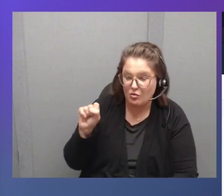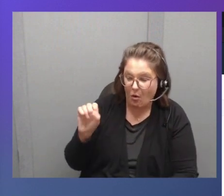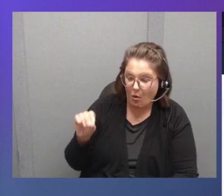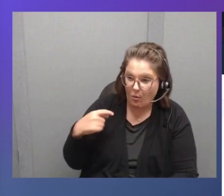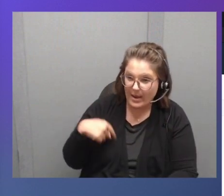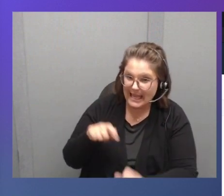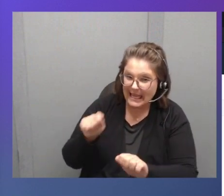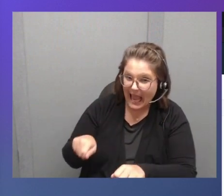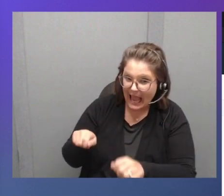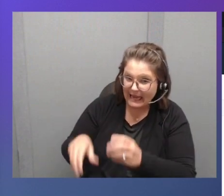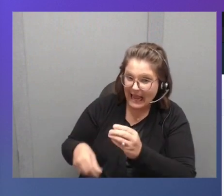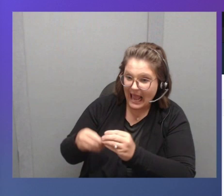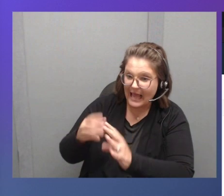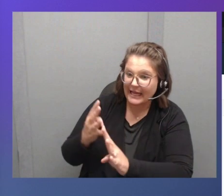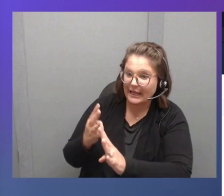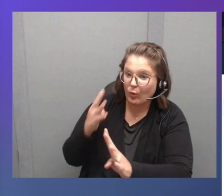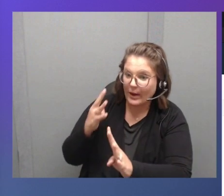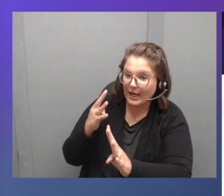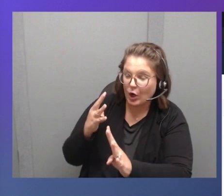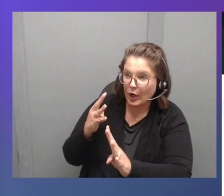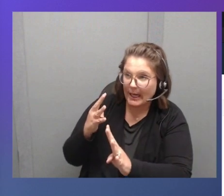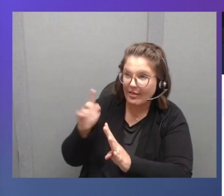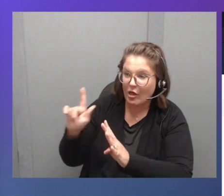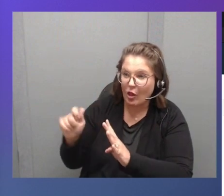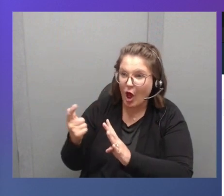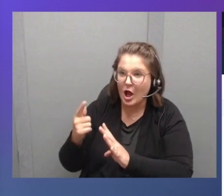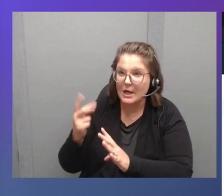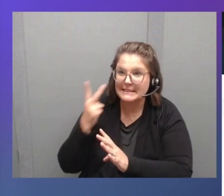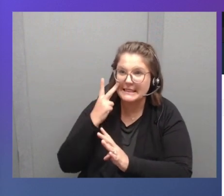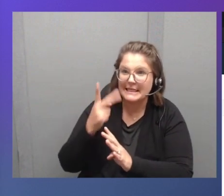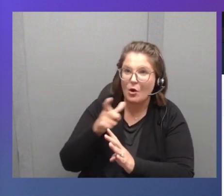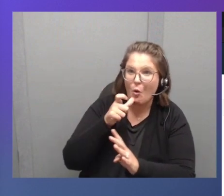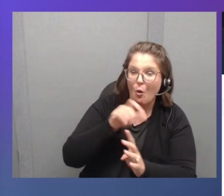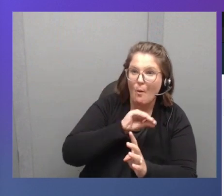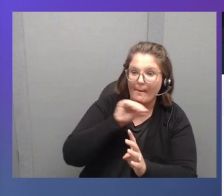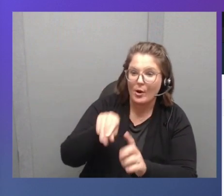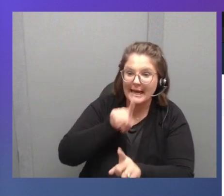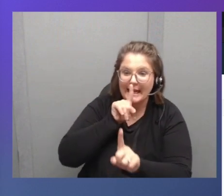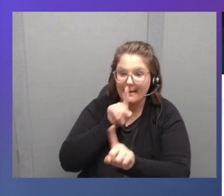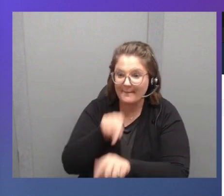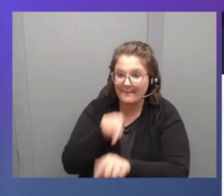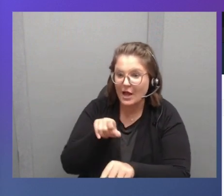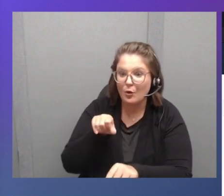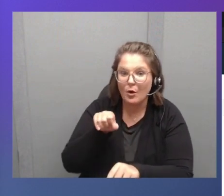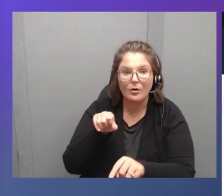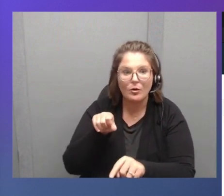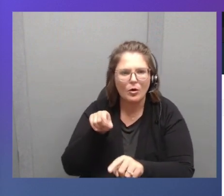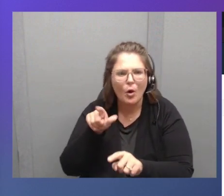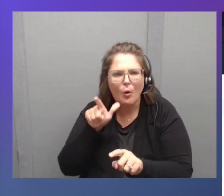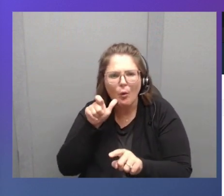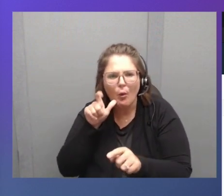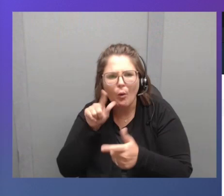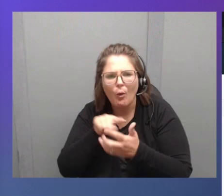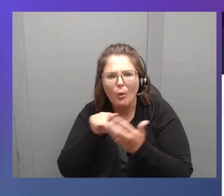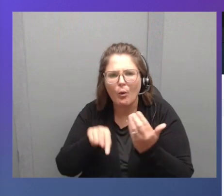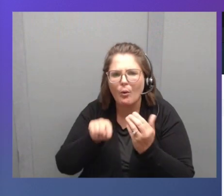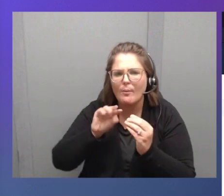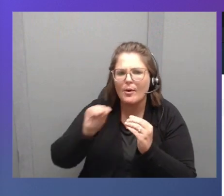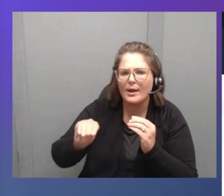of logs to figure out who may have potentially erroneously put in a command, or figure out, hey, who was the one that went